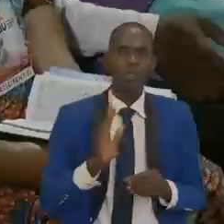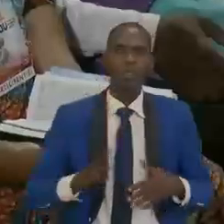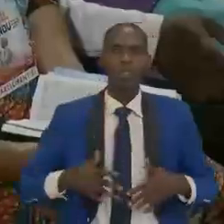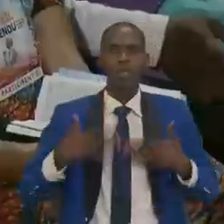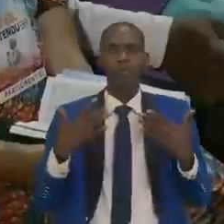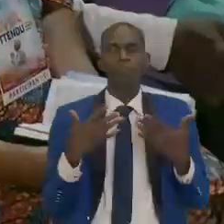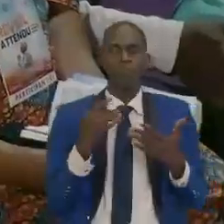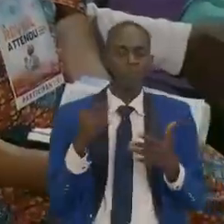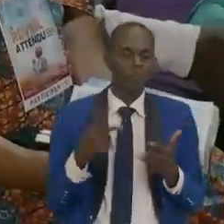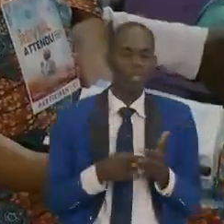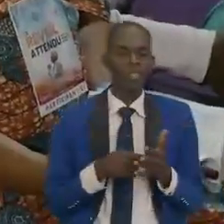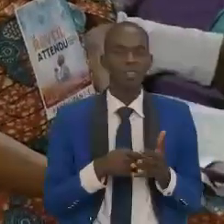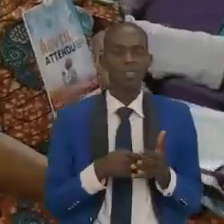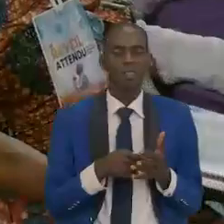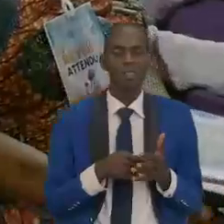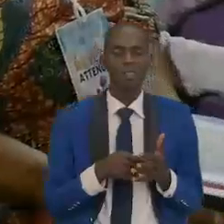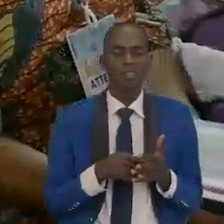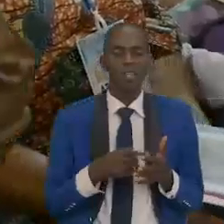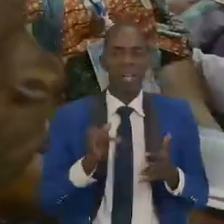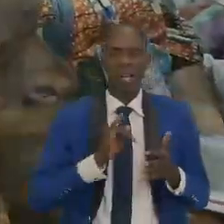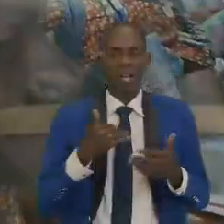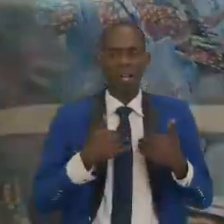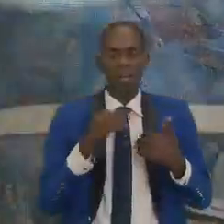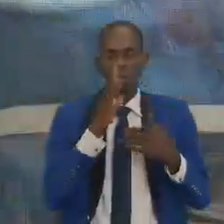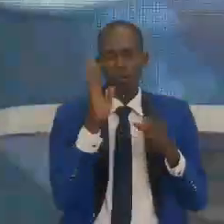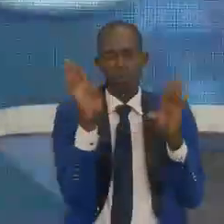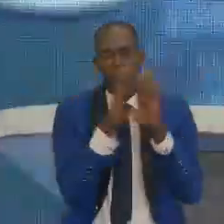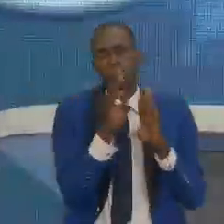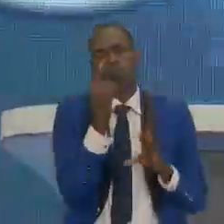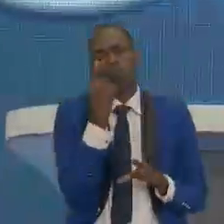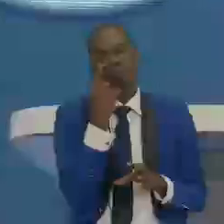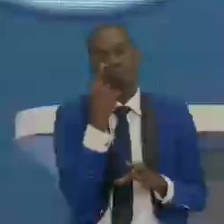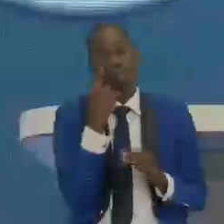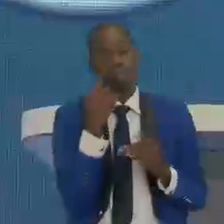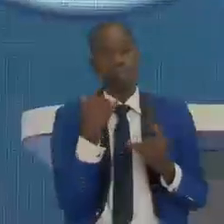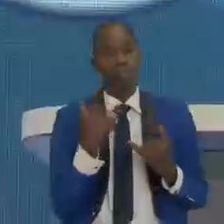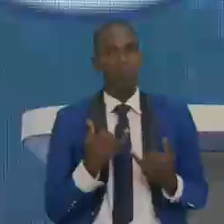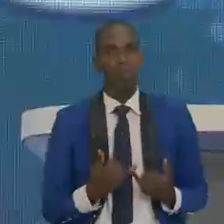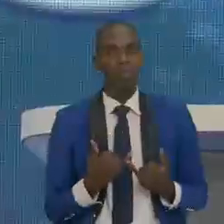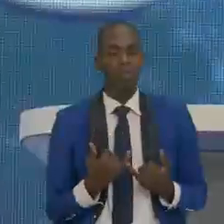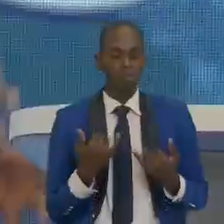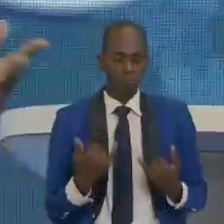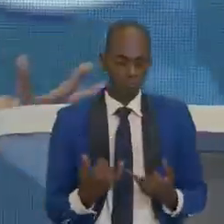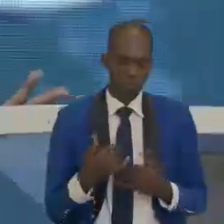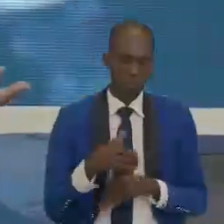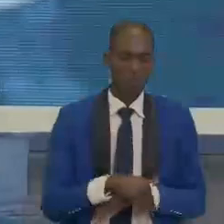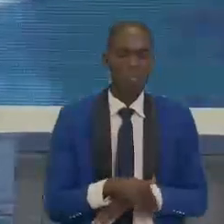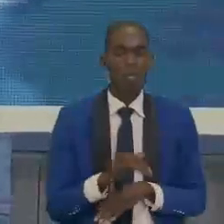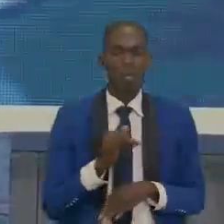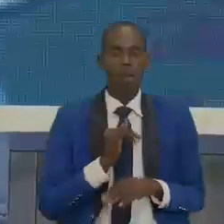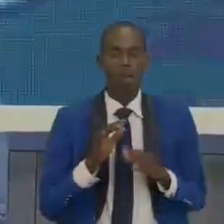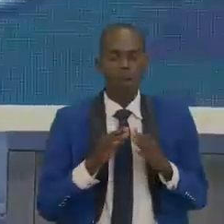Thus far, I've been closing my eyes. Today, tonight, I open